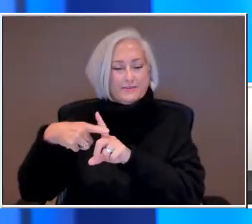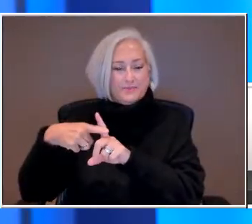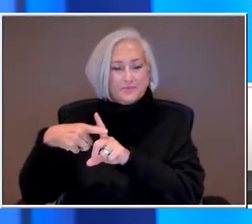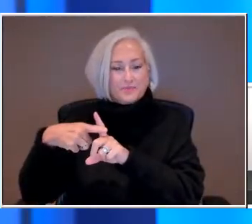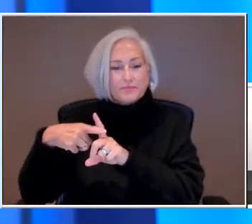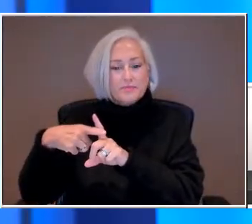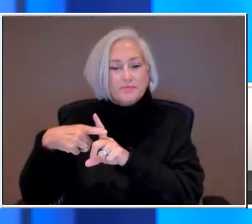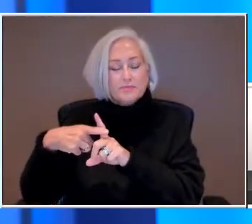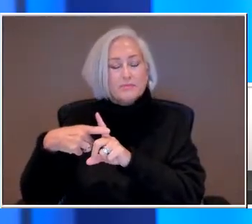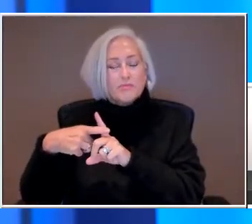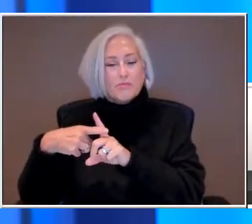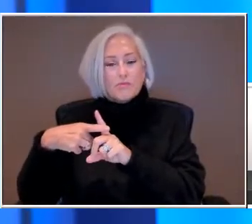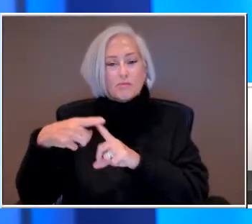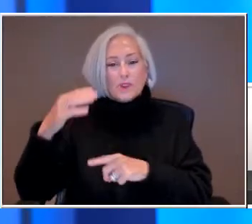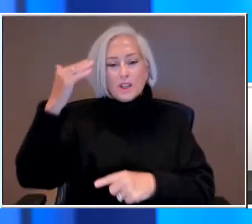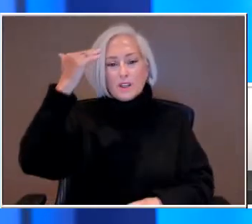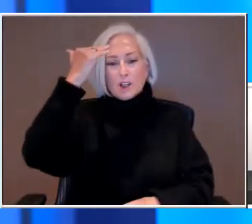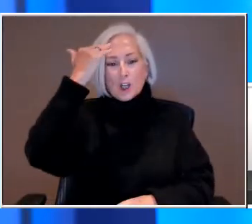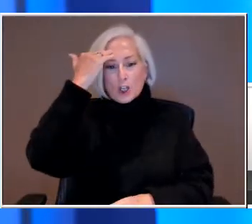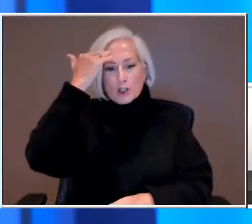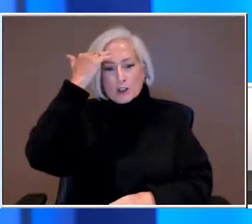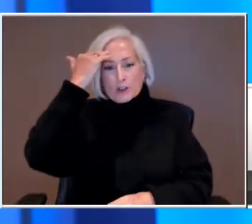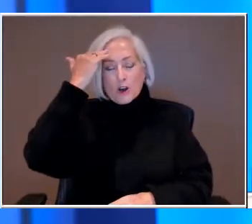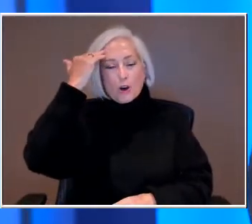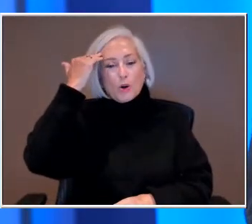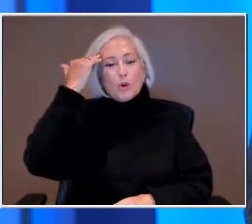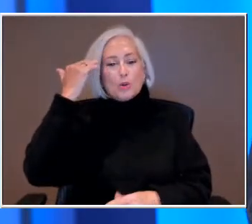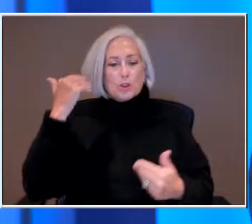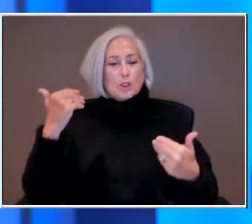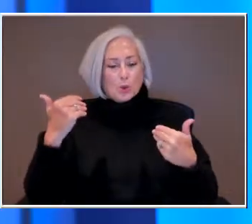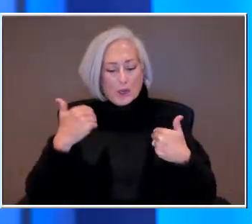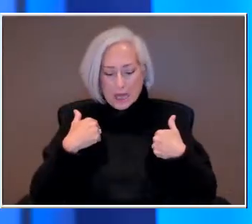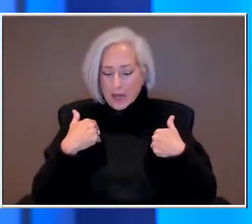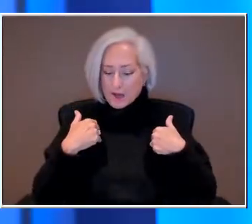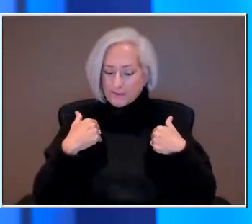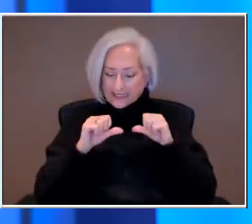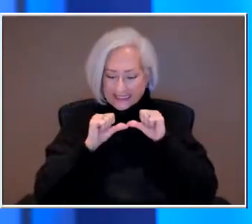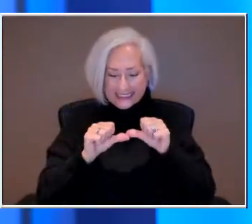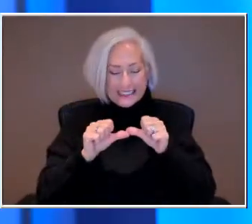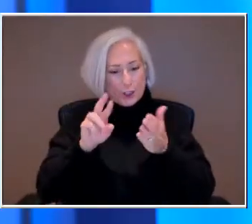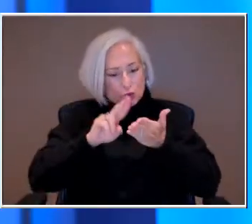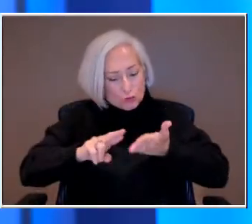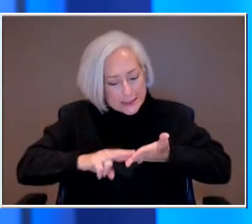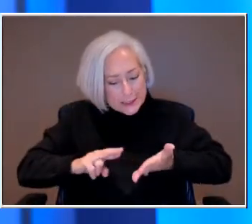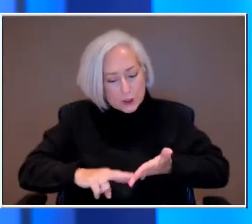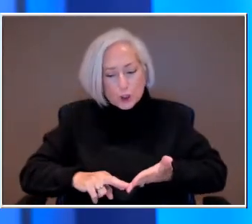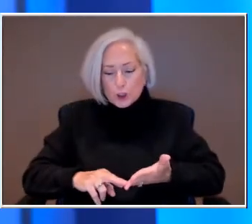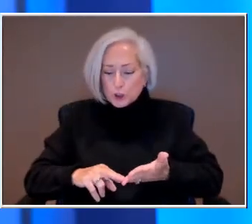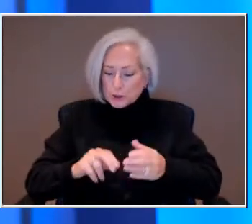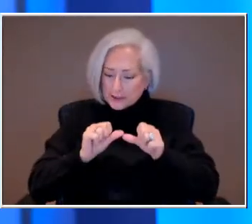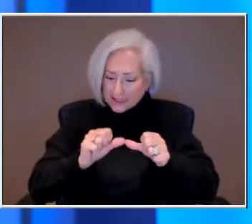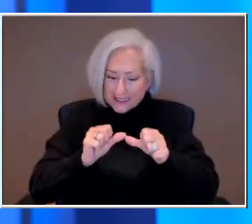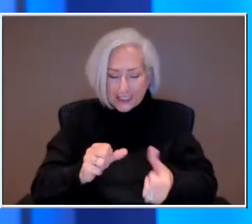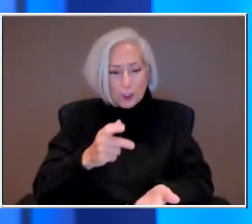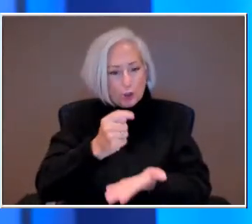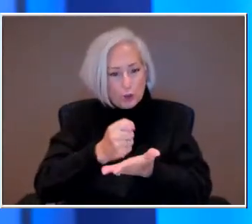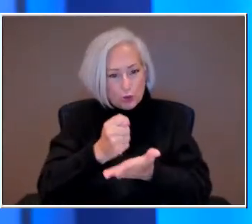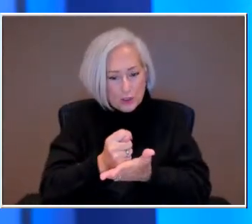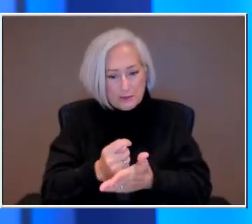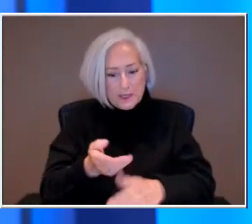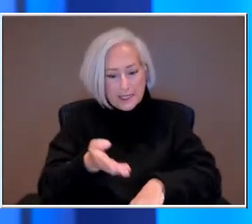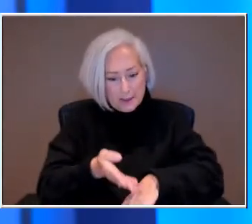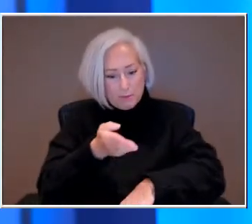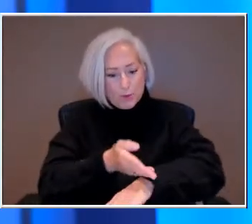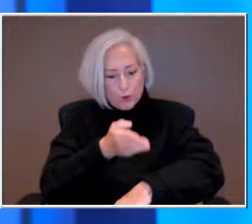there are continued research and treatment modalities that are all improving, getting better,